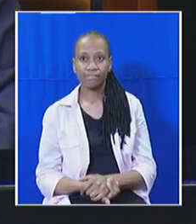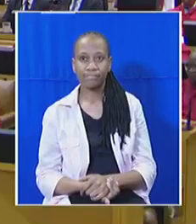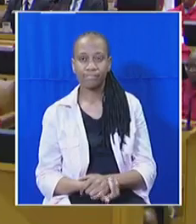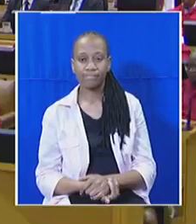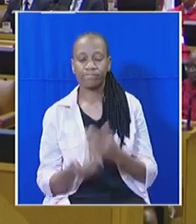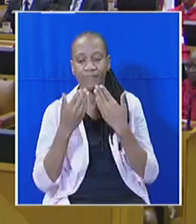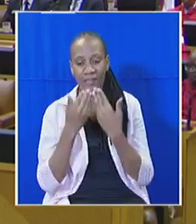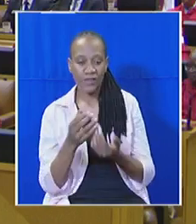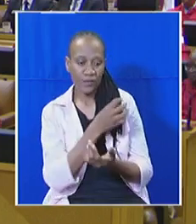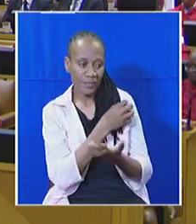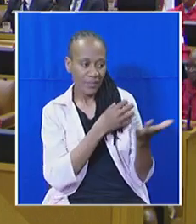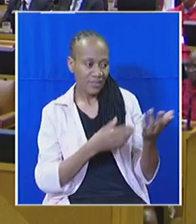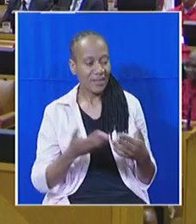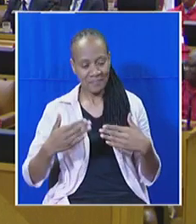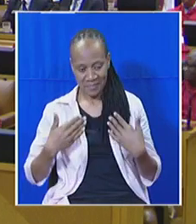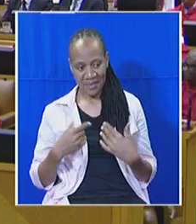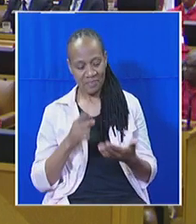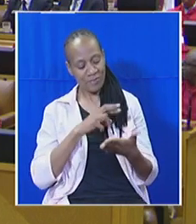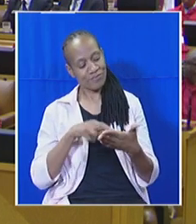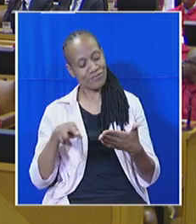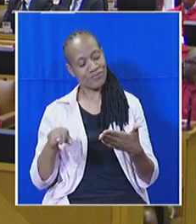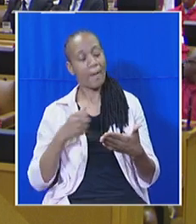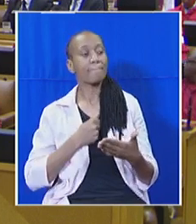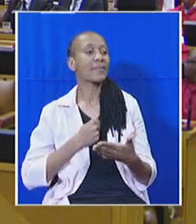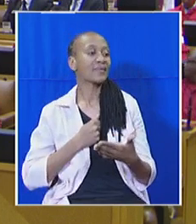Thank you, Minister. I'm very glad you read my statements.